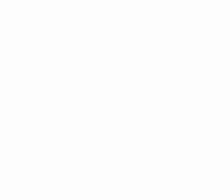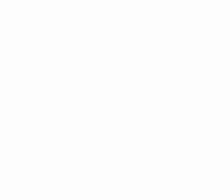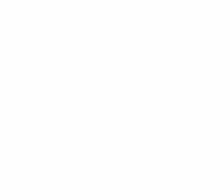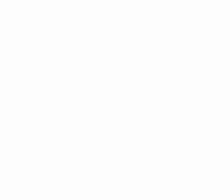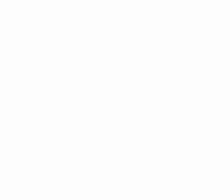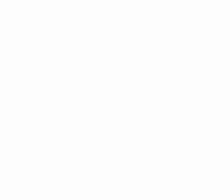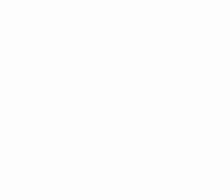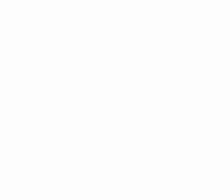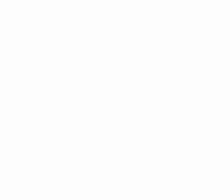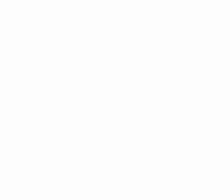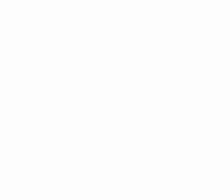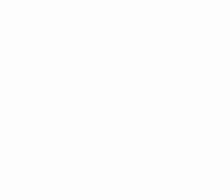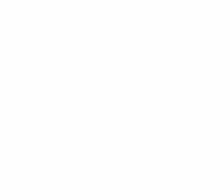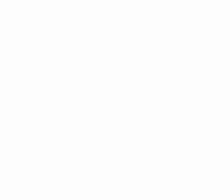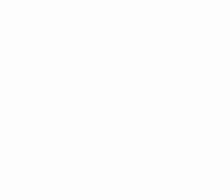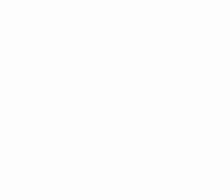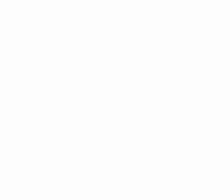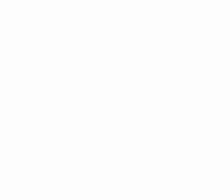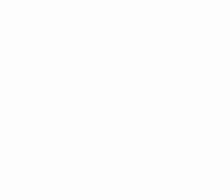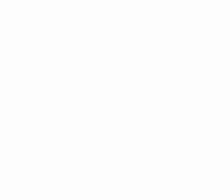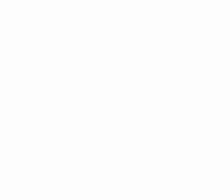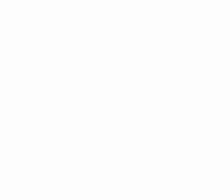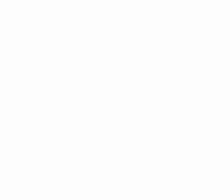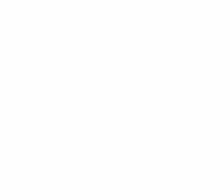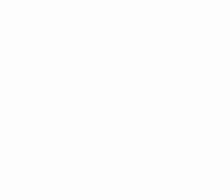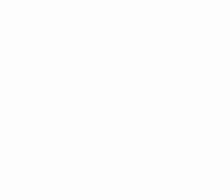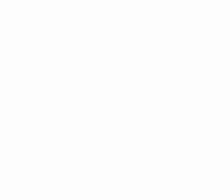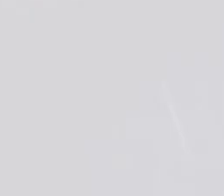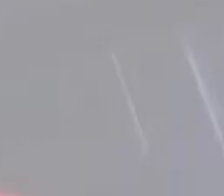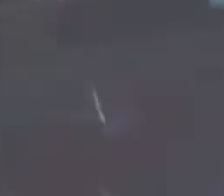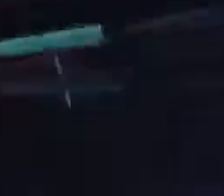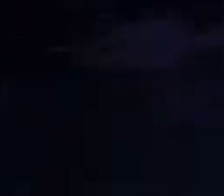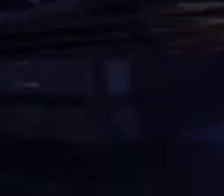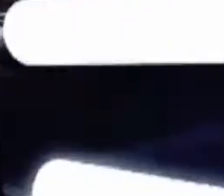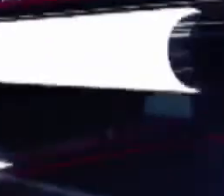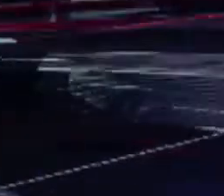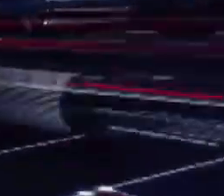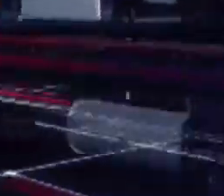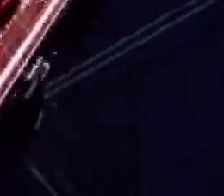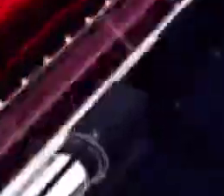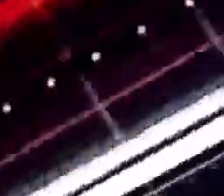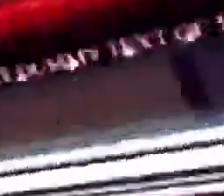377-5811. Aji Bank, your investment partner.